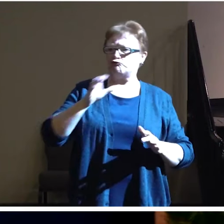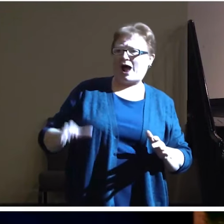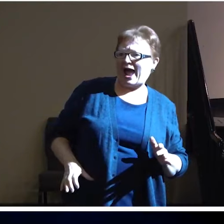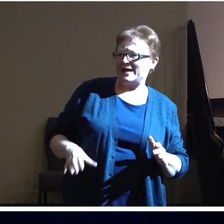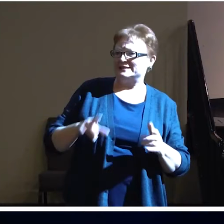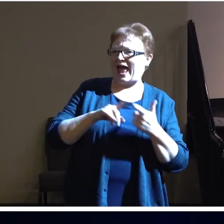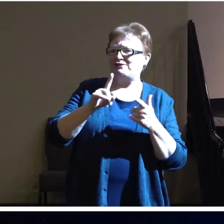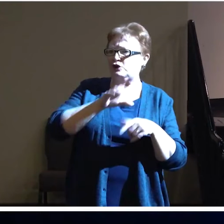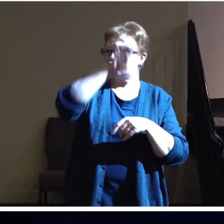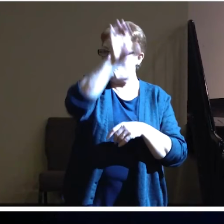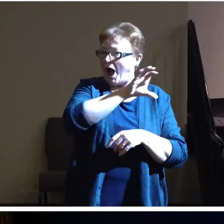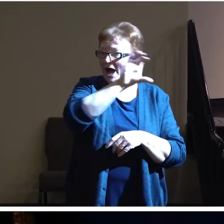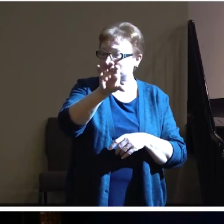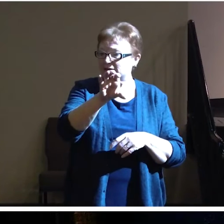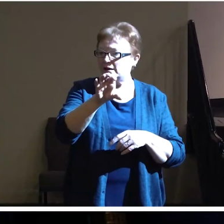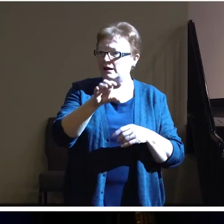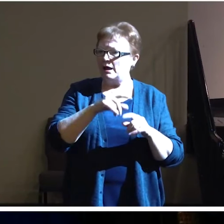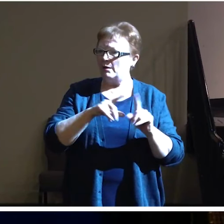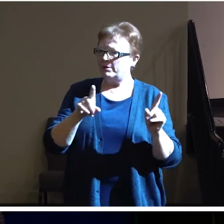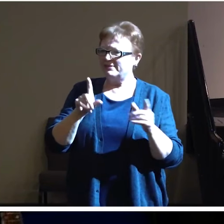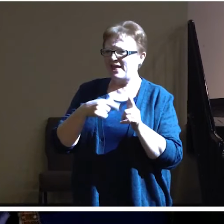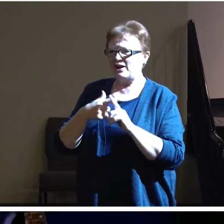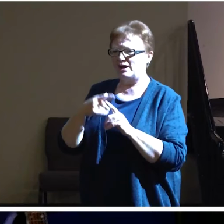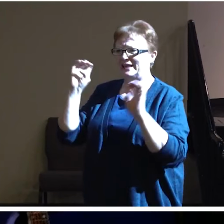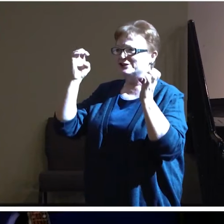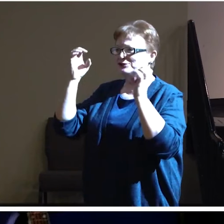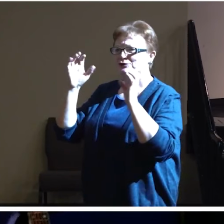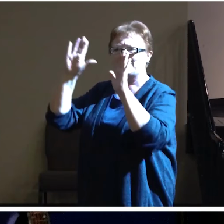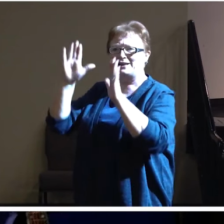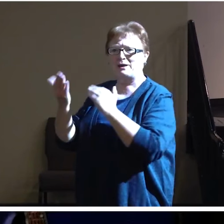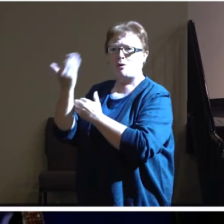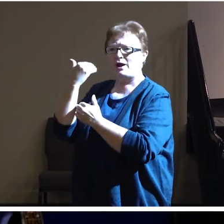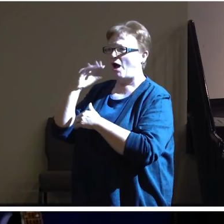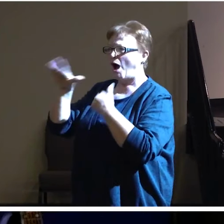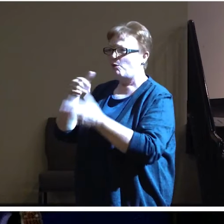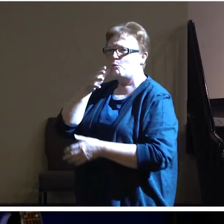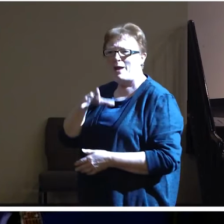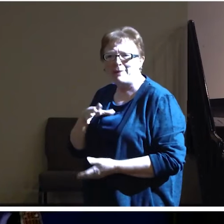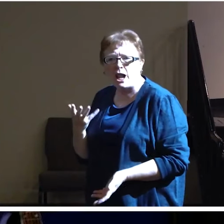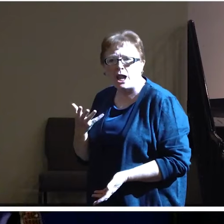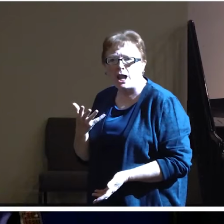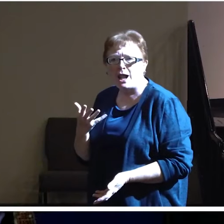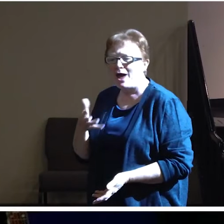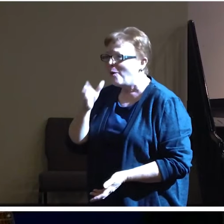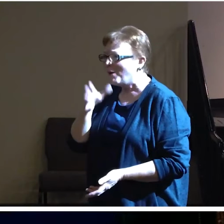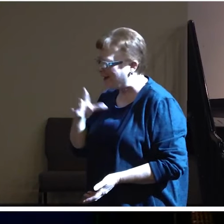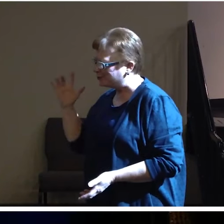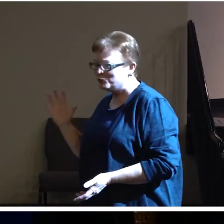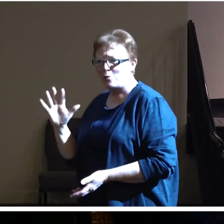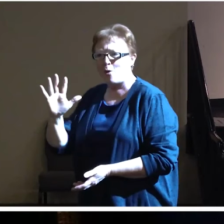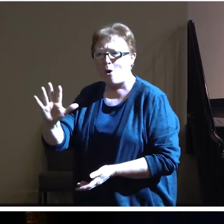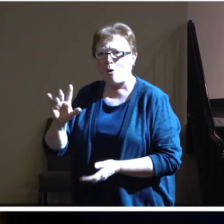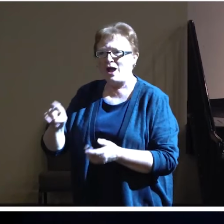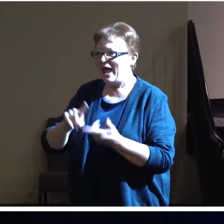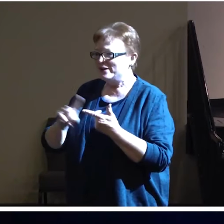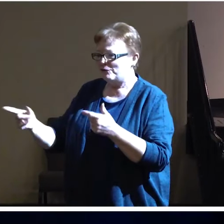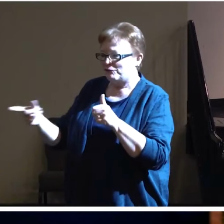at the foot of the cross. But on Easter Sunday, it's all women that are the first to go, that are the first to acknowledge, that are the first to